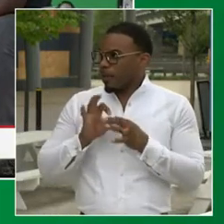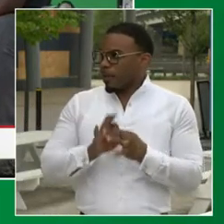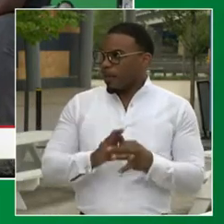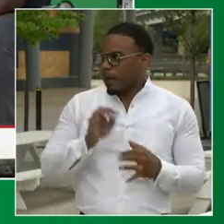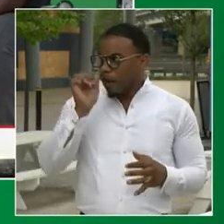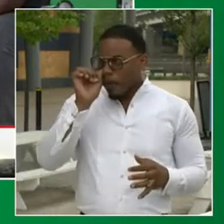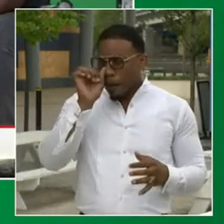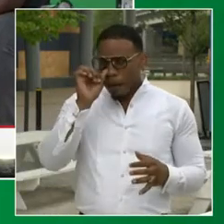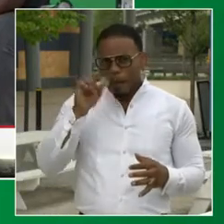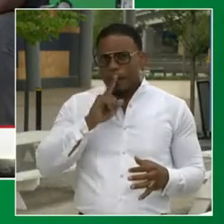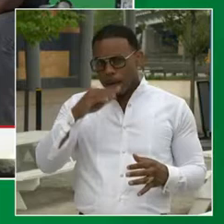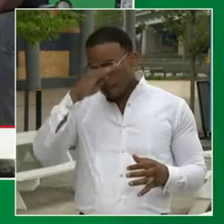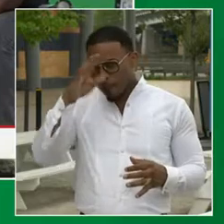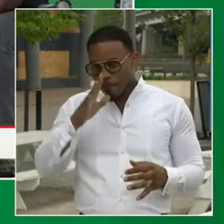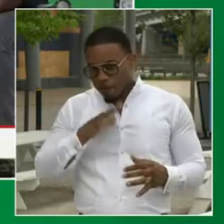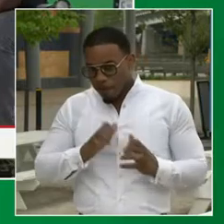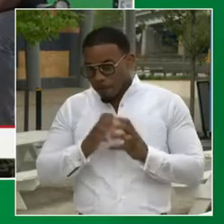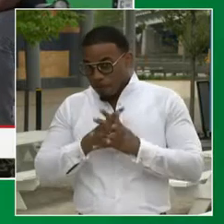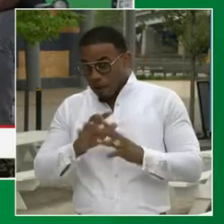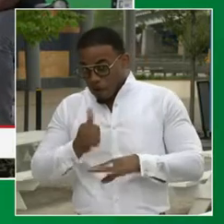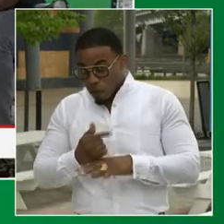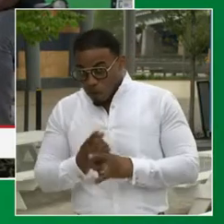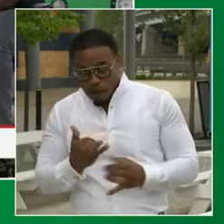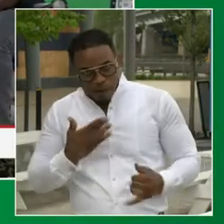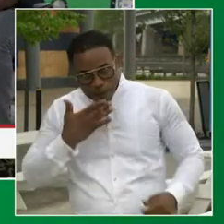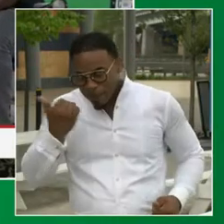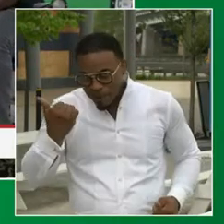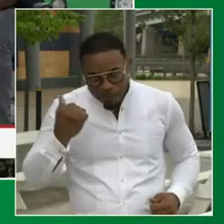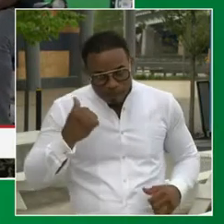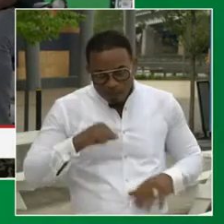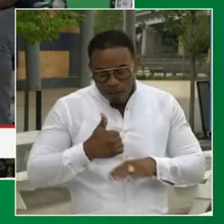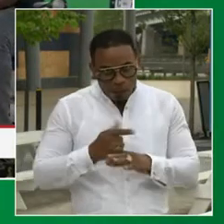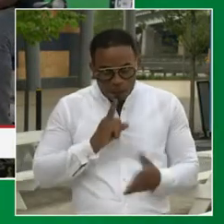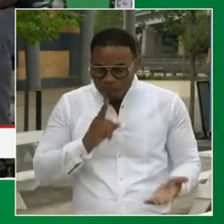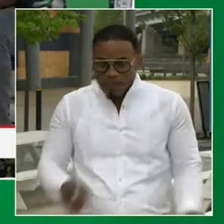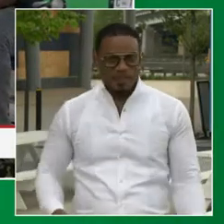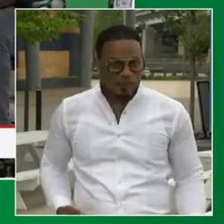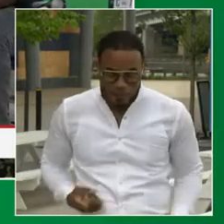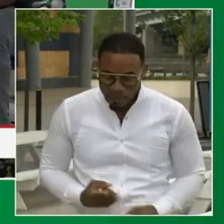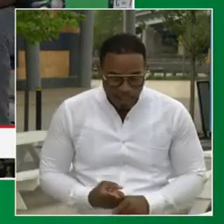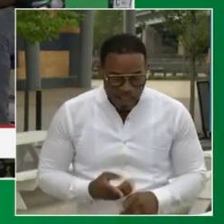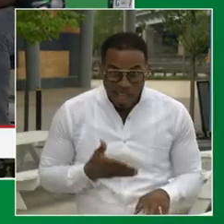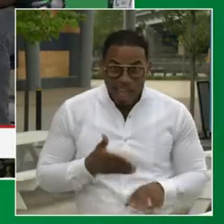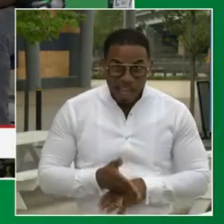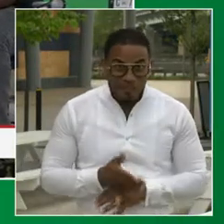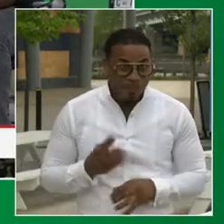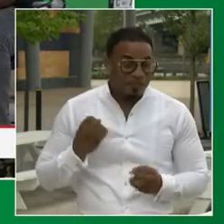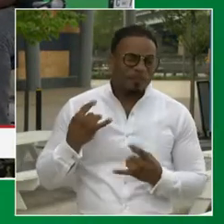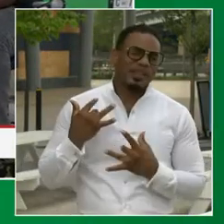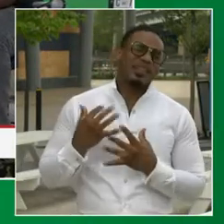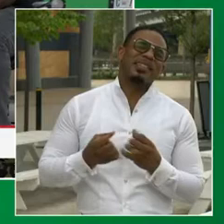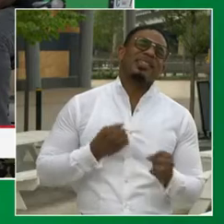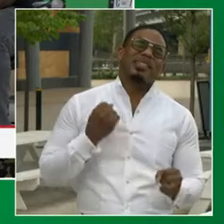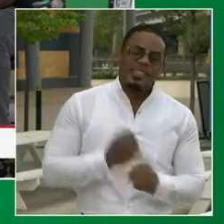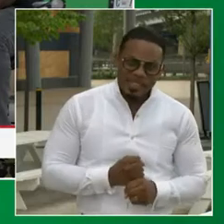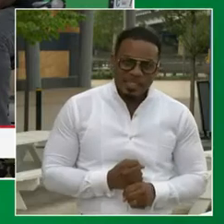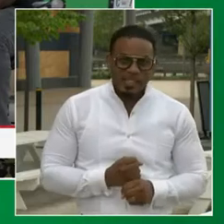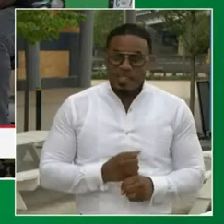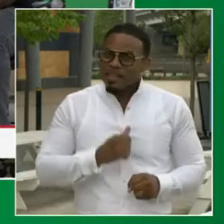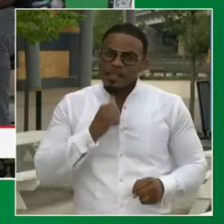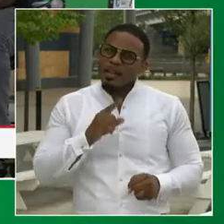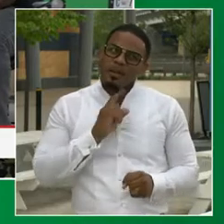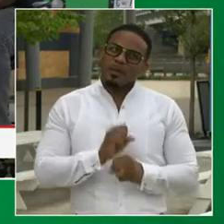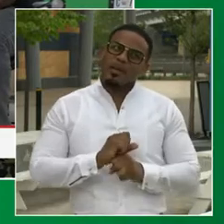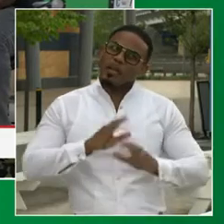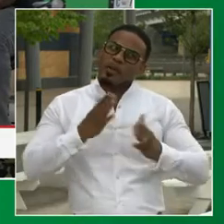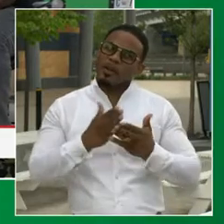into. Being a Black female founder right now is like the best founder to be, right? After for so many years, it wasn't a